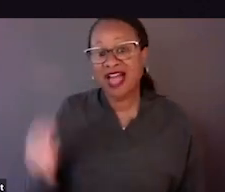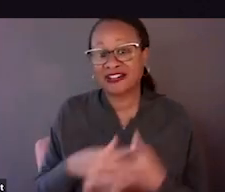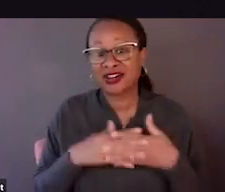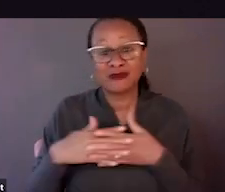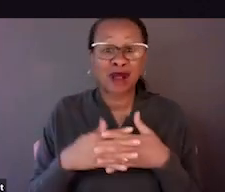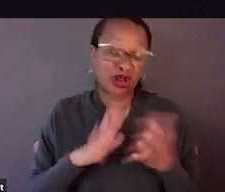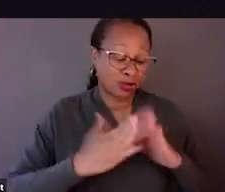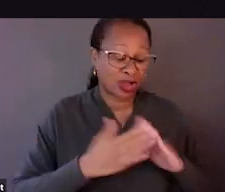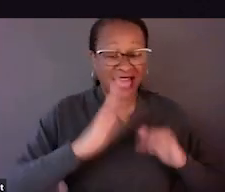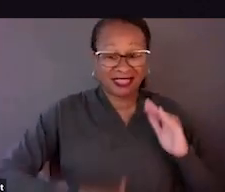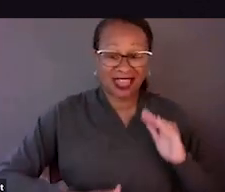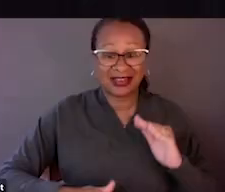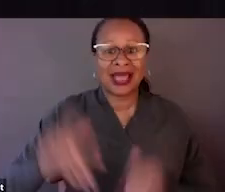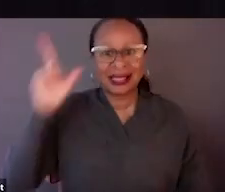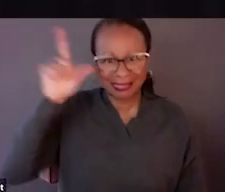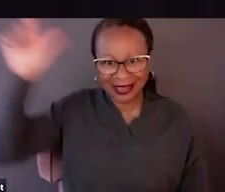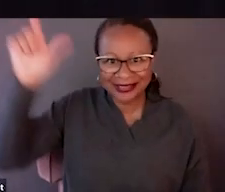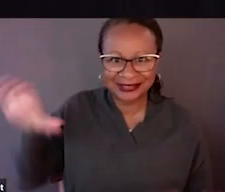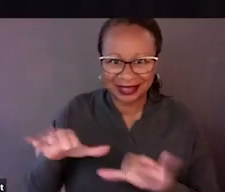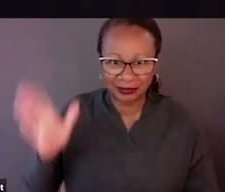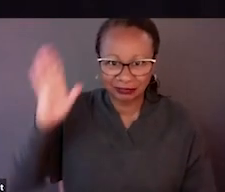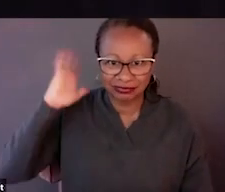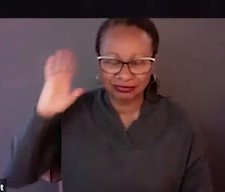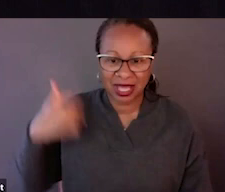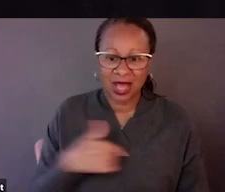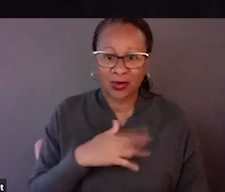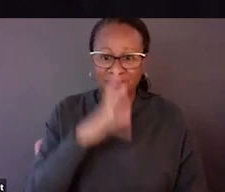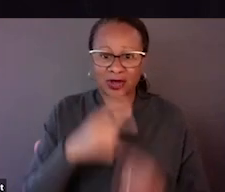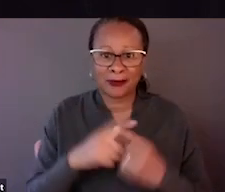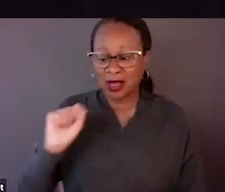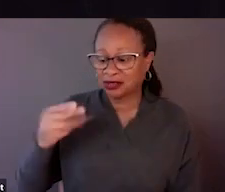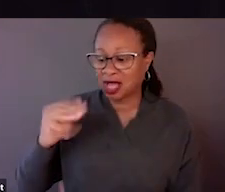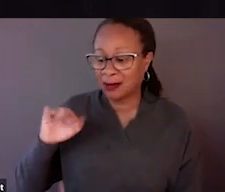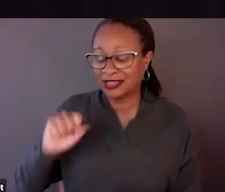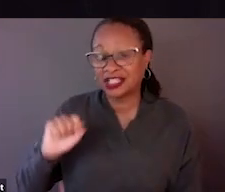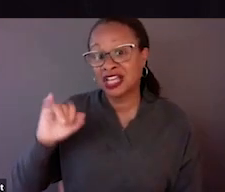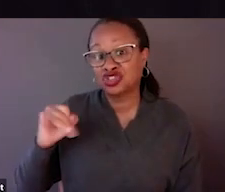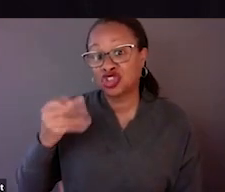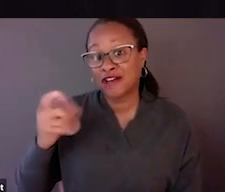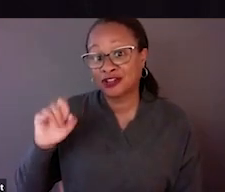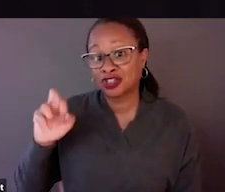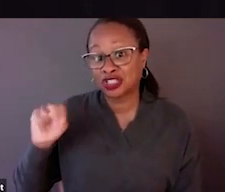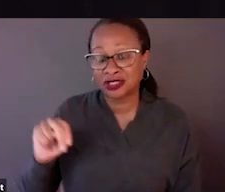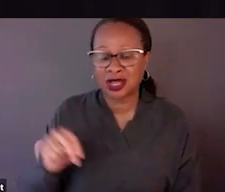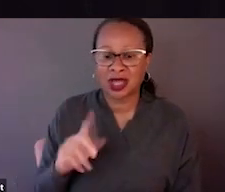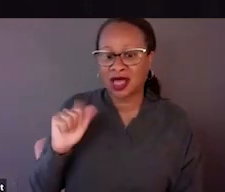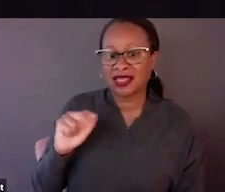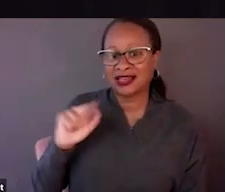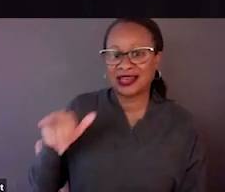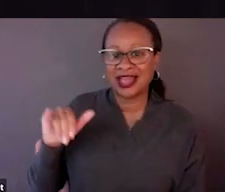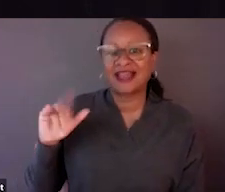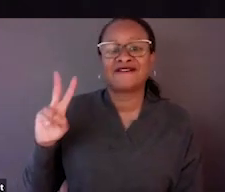than Abraham Lincoln. And then we talk about Thomas Jefferson and how there's a whole, when Lene Vene was like,